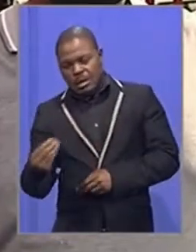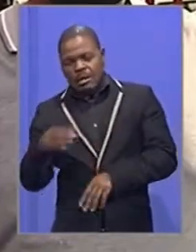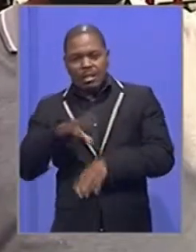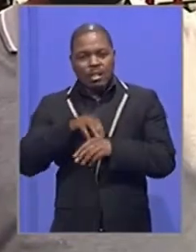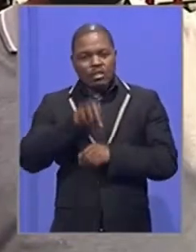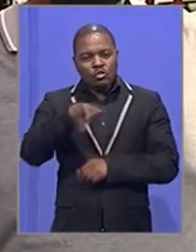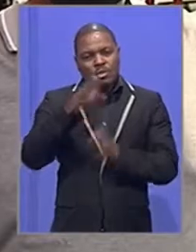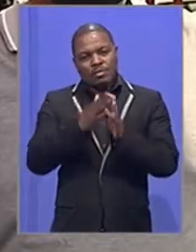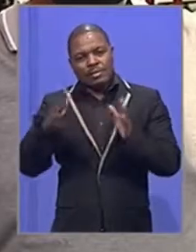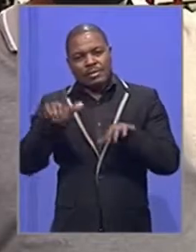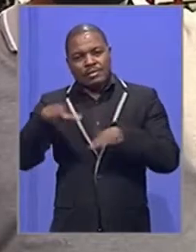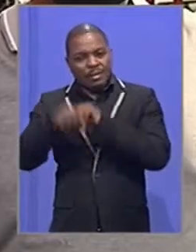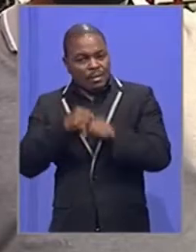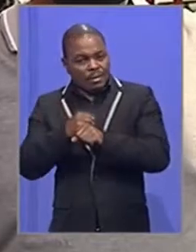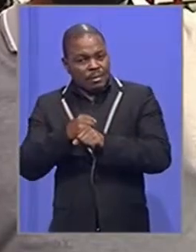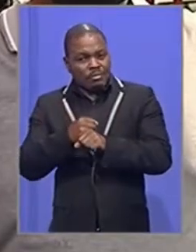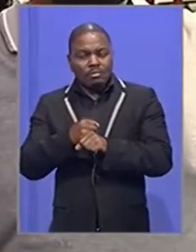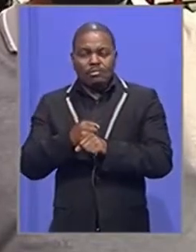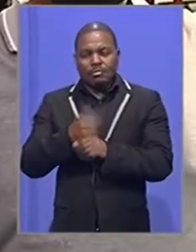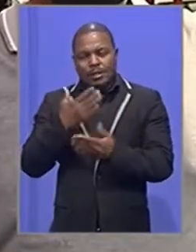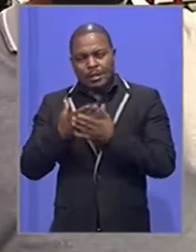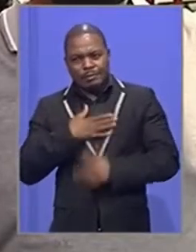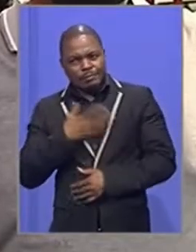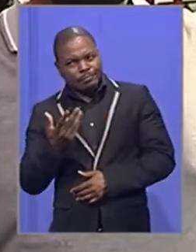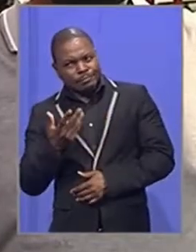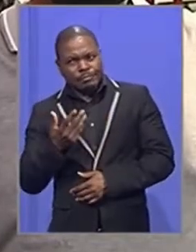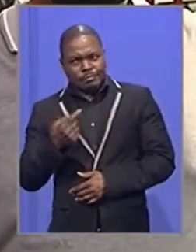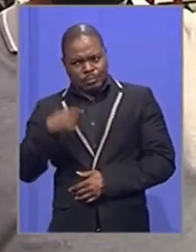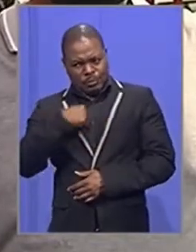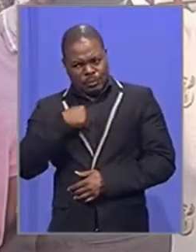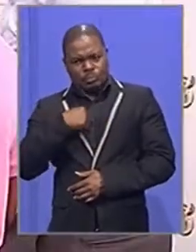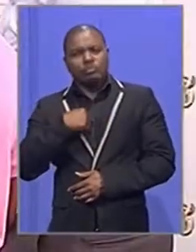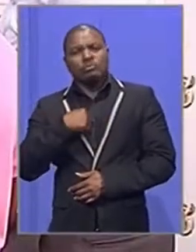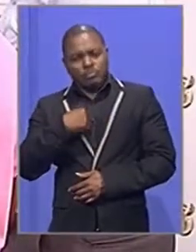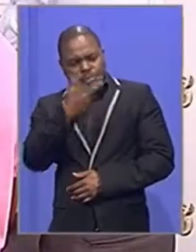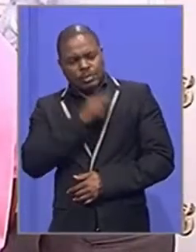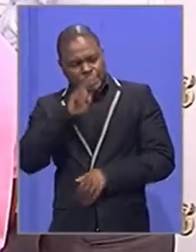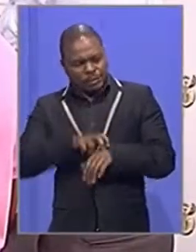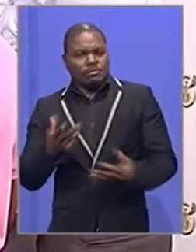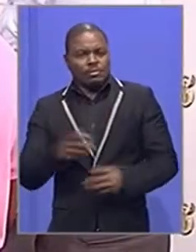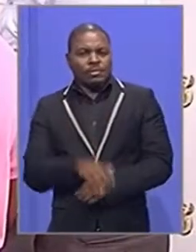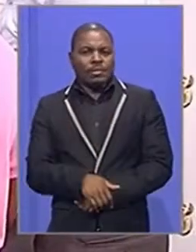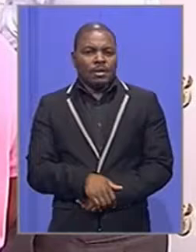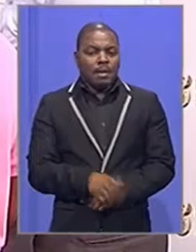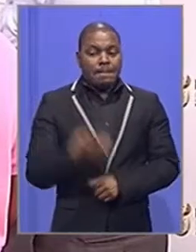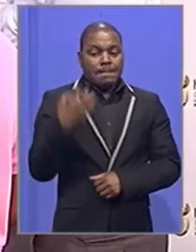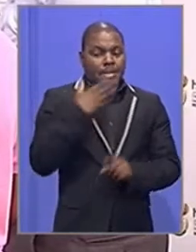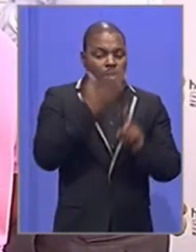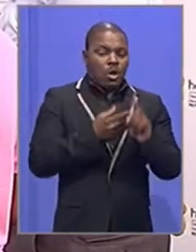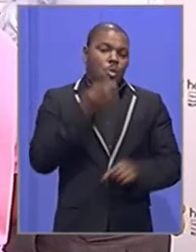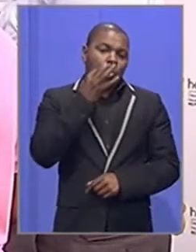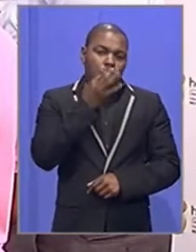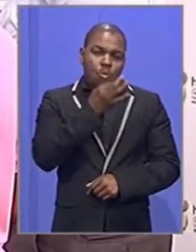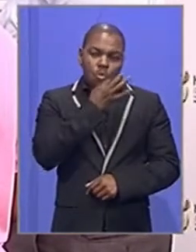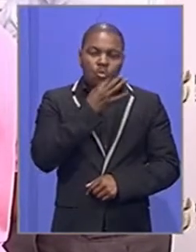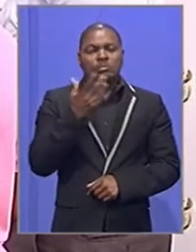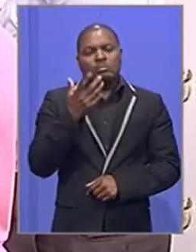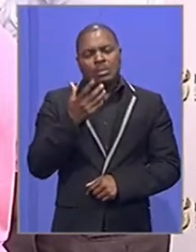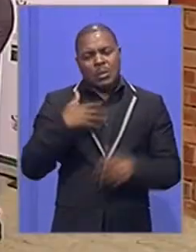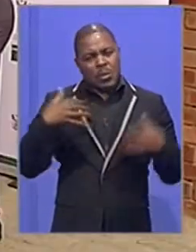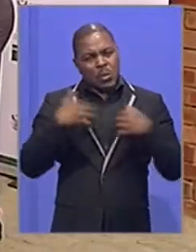12 and 17 may be convinced that they need the vaccine. Tona ore ba tshwenywa kudu ke palo ye sa